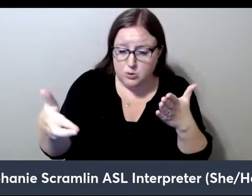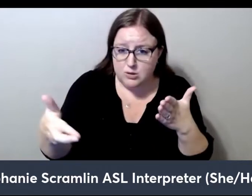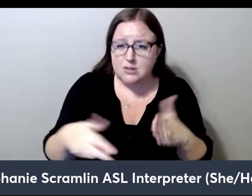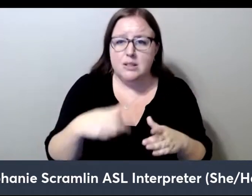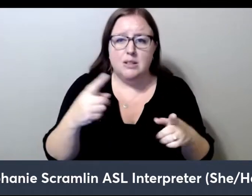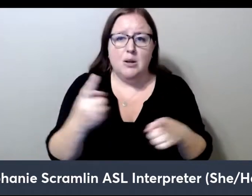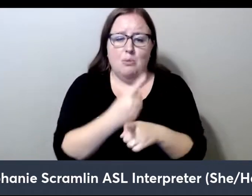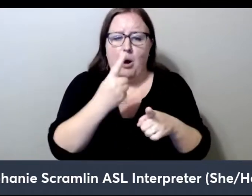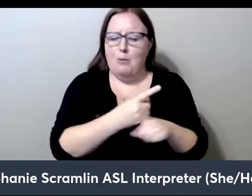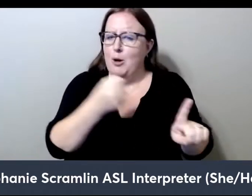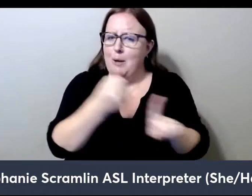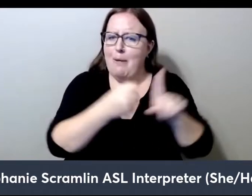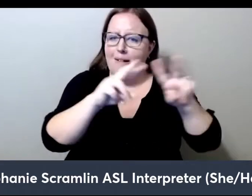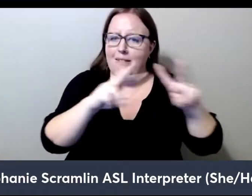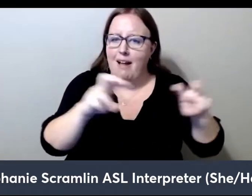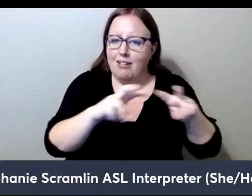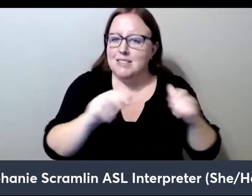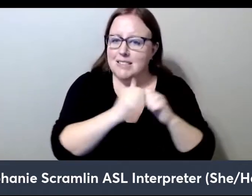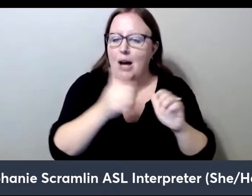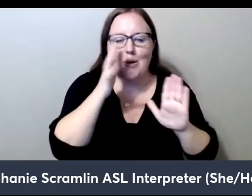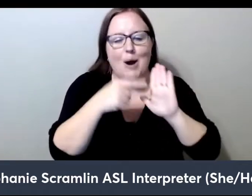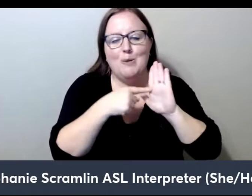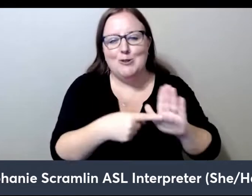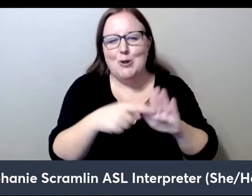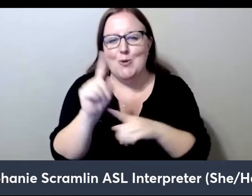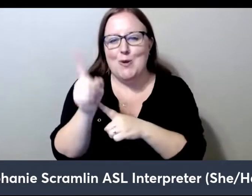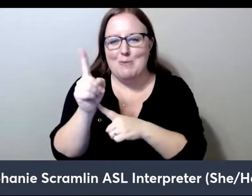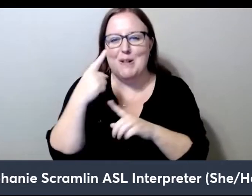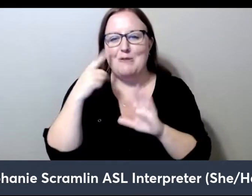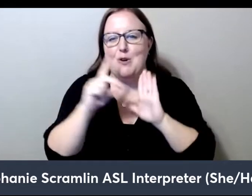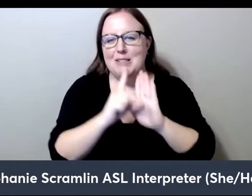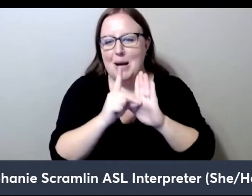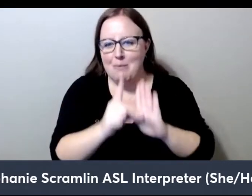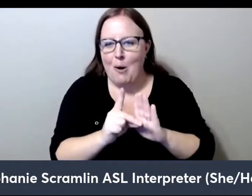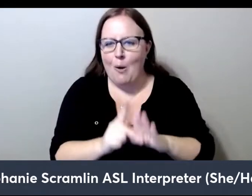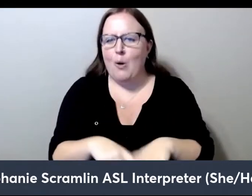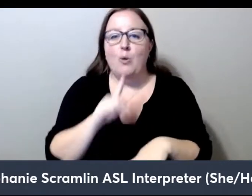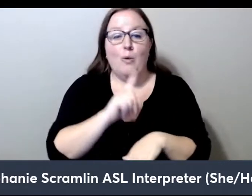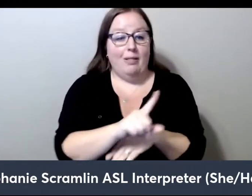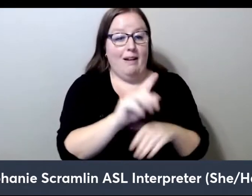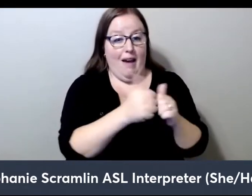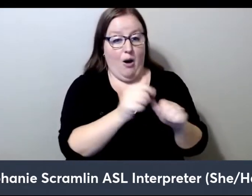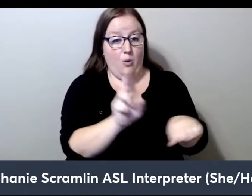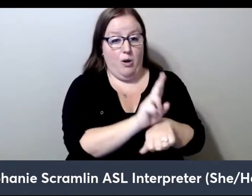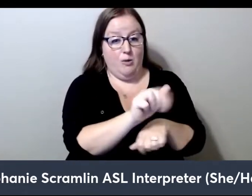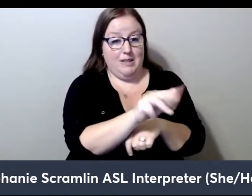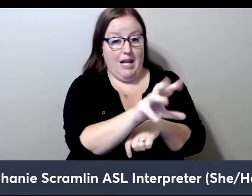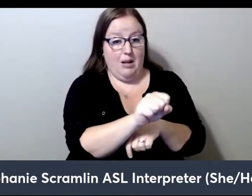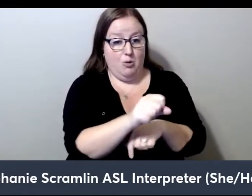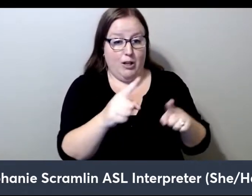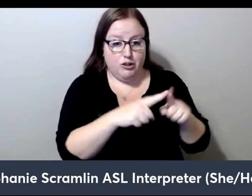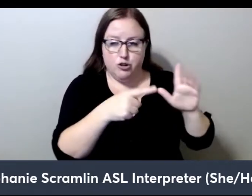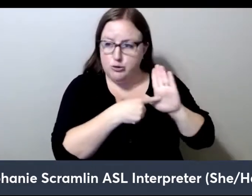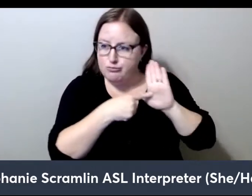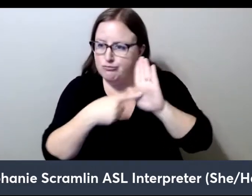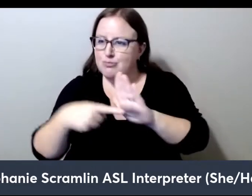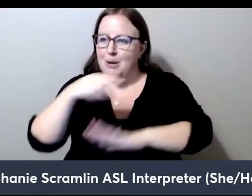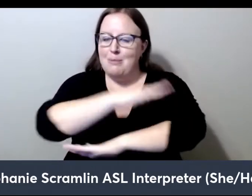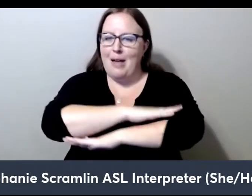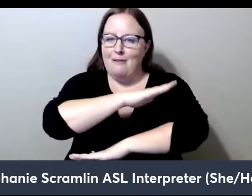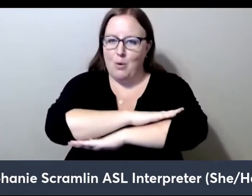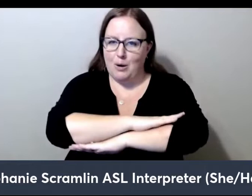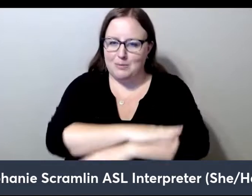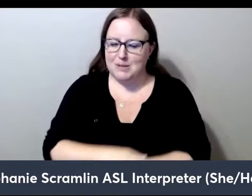impact analysis? And I'll show that in a minute in our demo, right? Of how we're bringing AWS to these platforms. Okay,